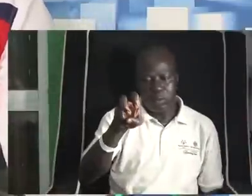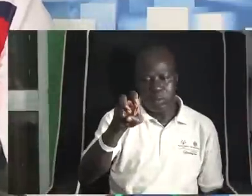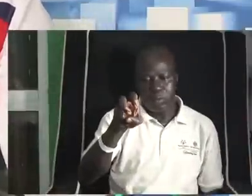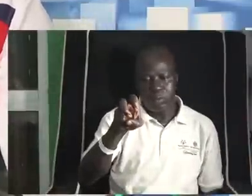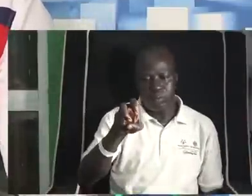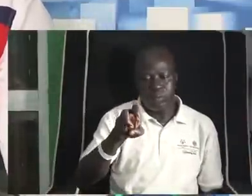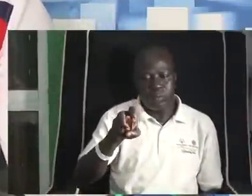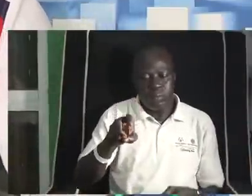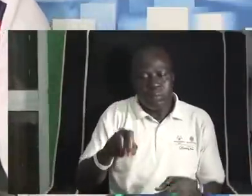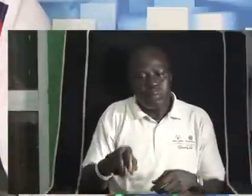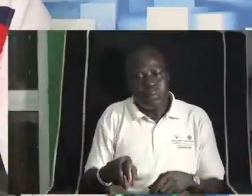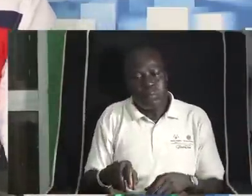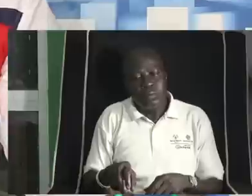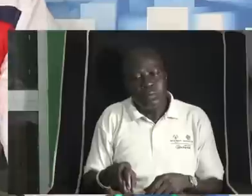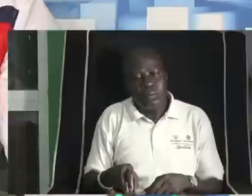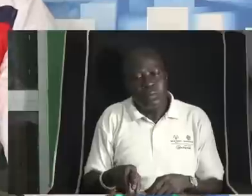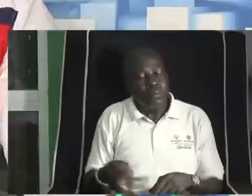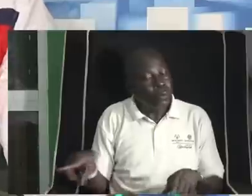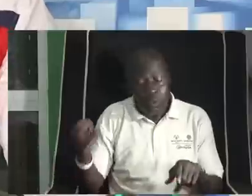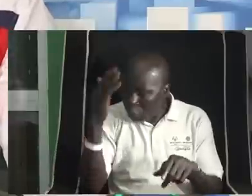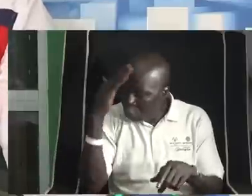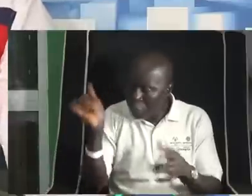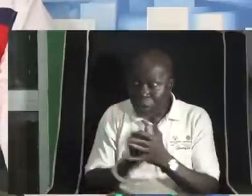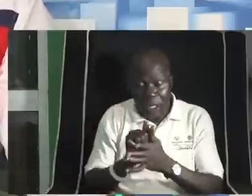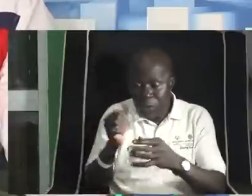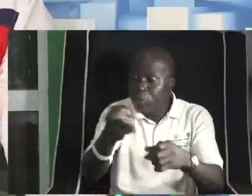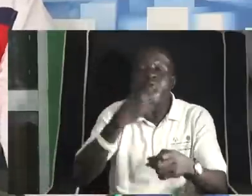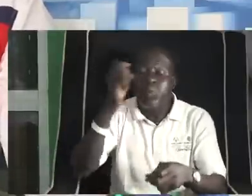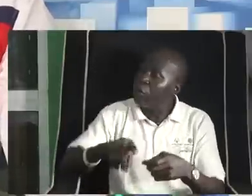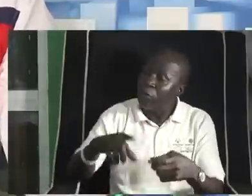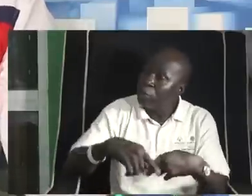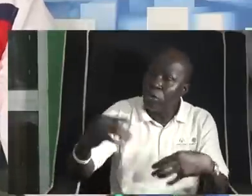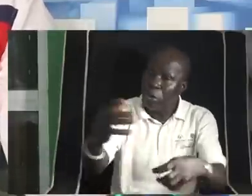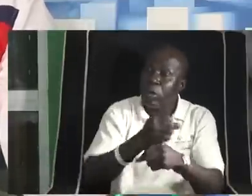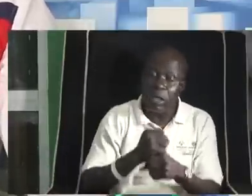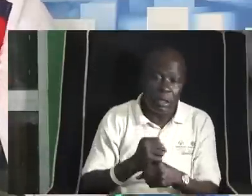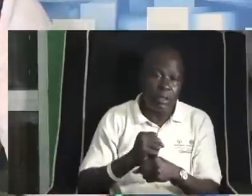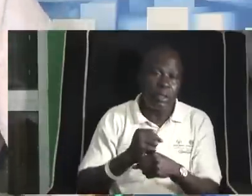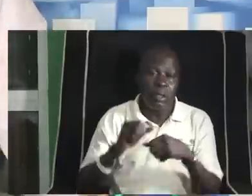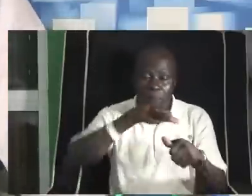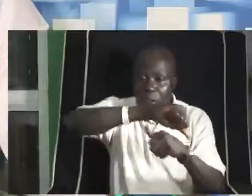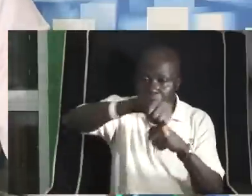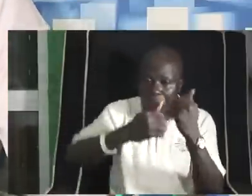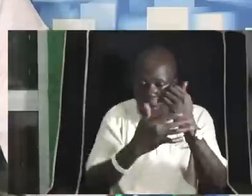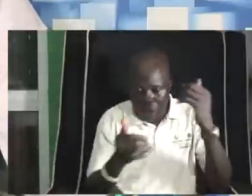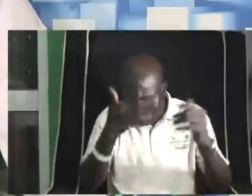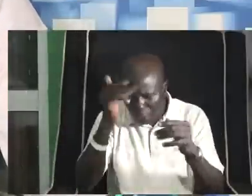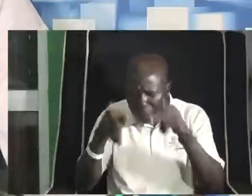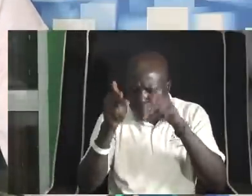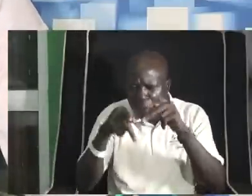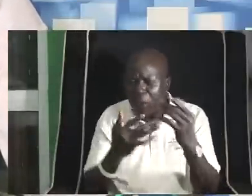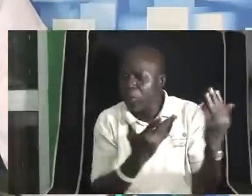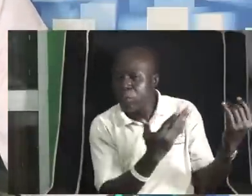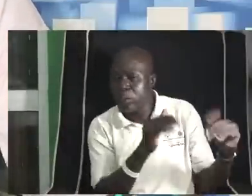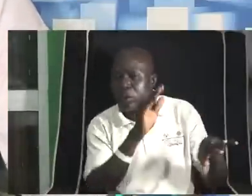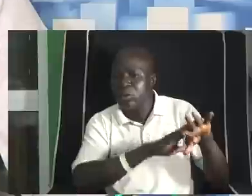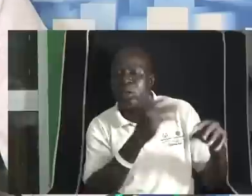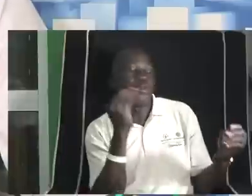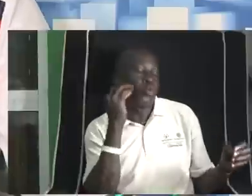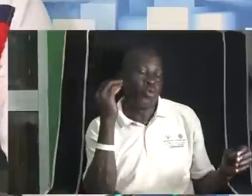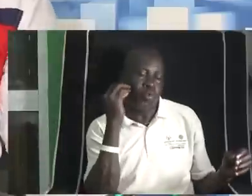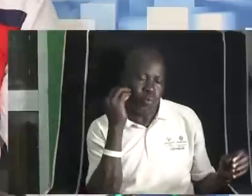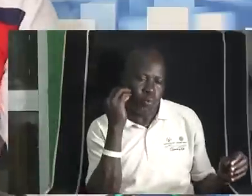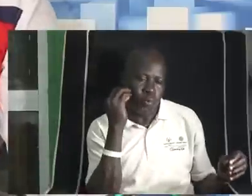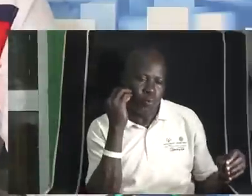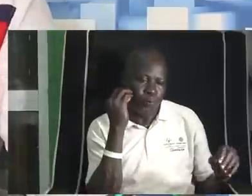So ma pe o gbodo mo gba ni ororo yen. You know that is enough for you to get from that. So I want you don't leave you. Because of the people that are waiting for you at home.